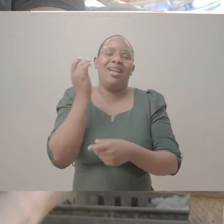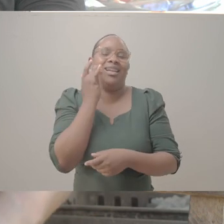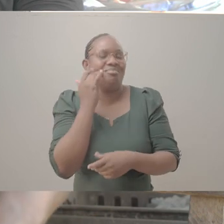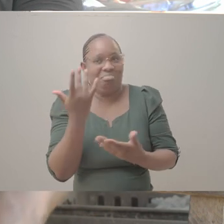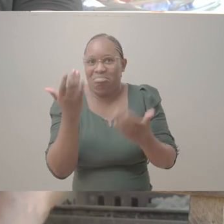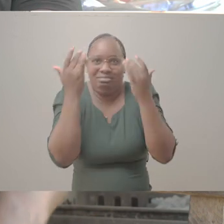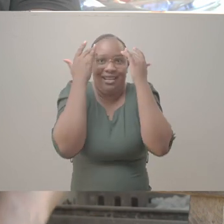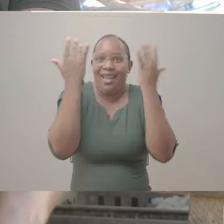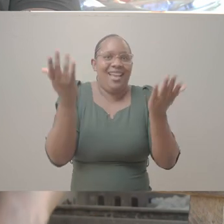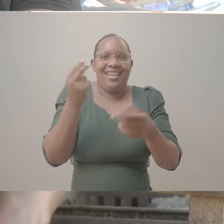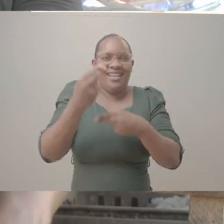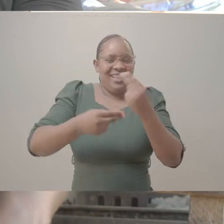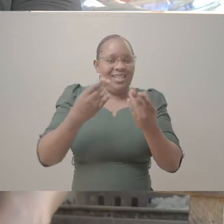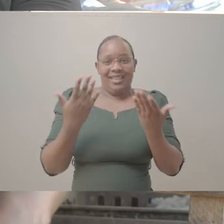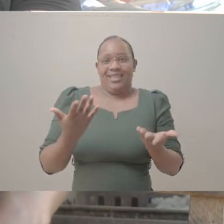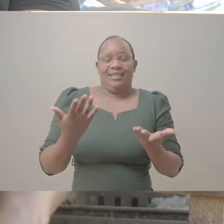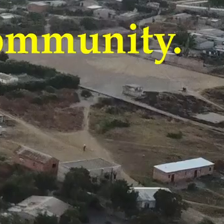Njata public procurement.